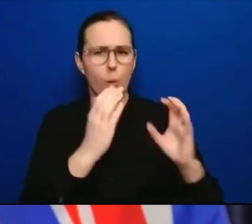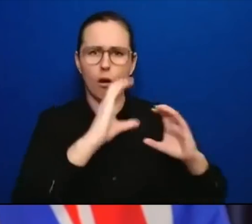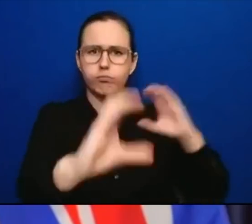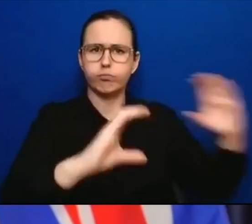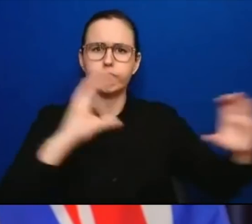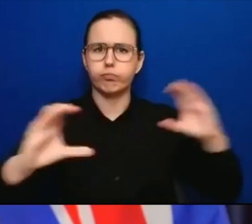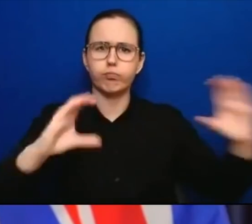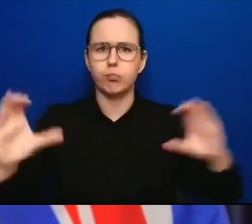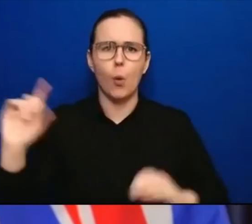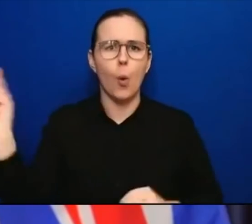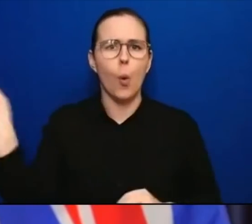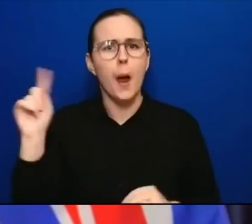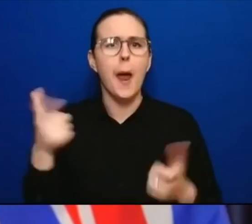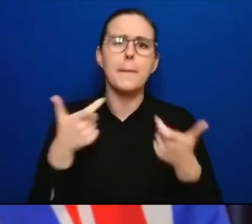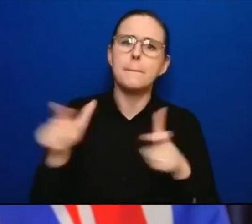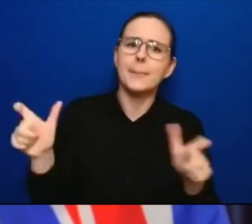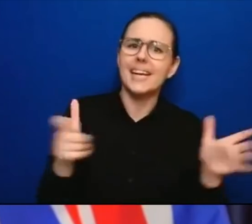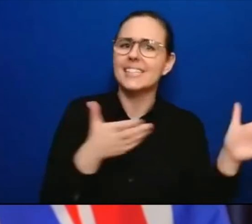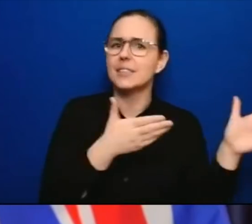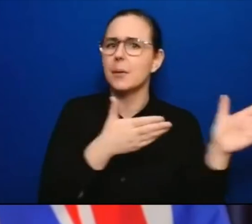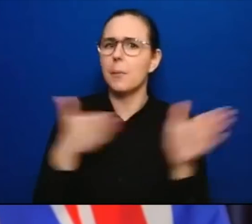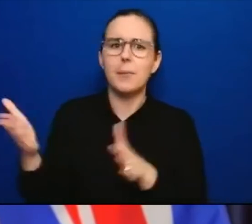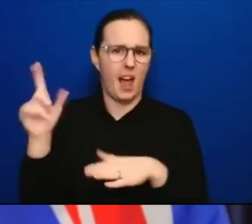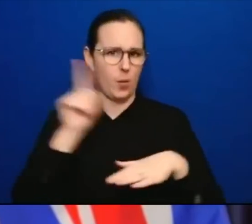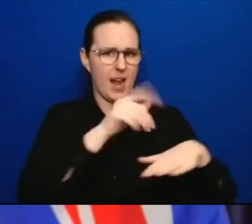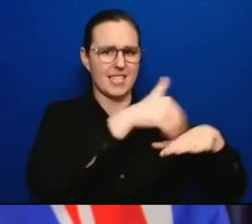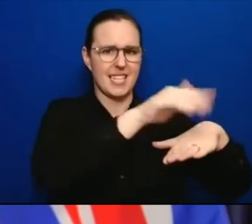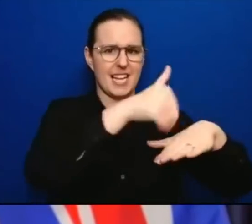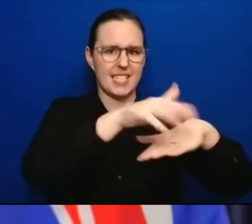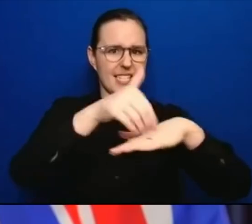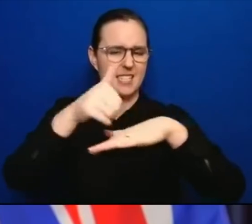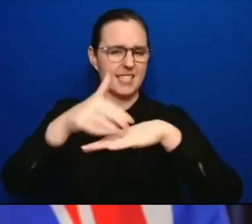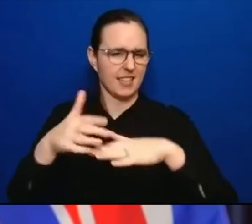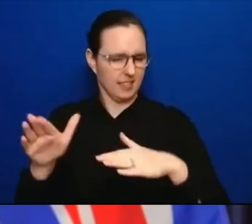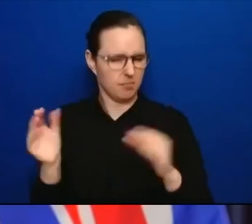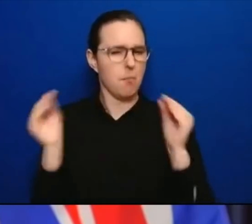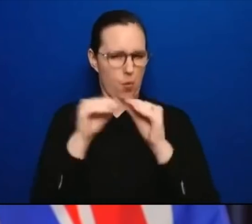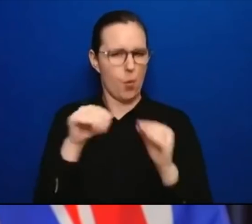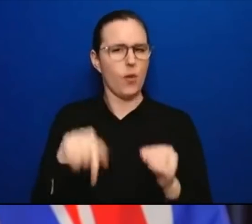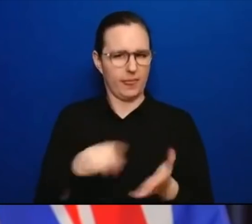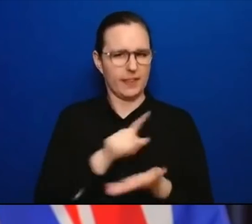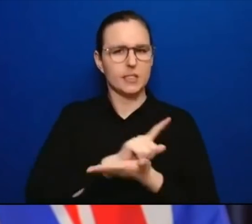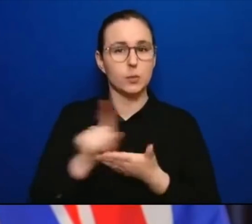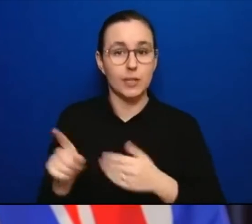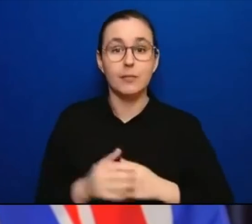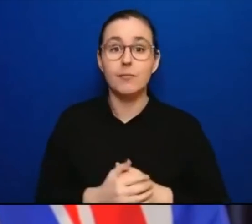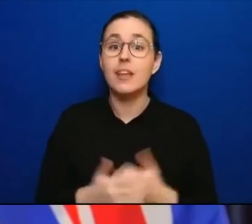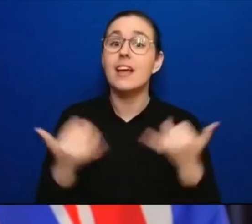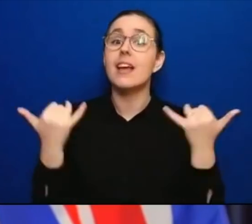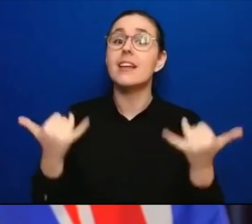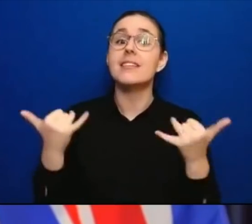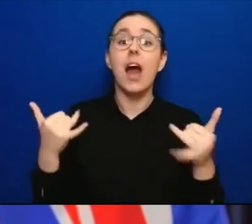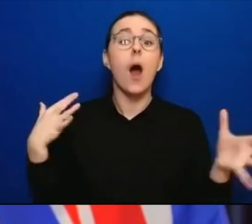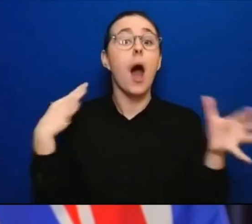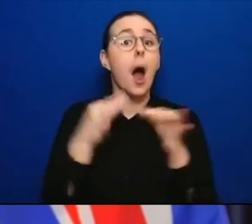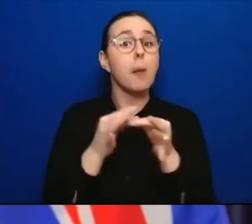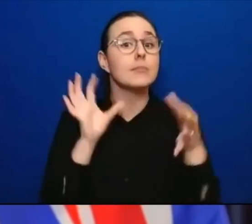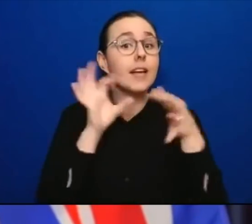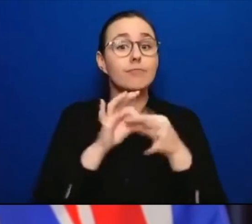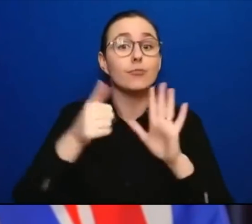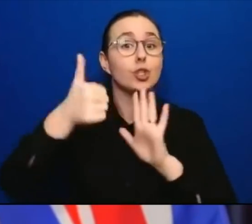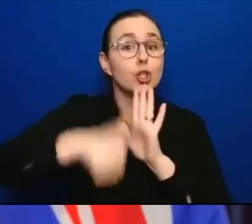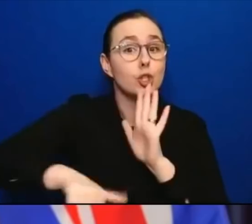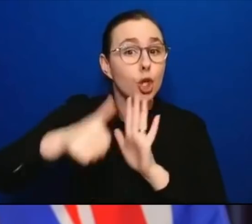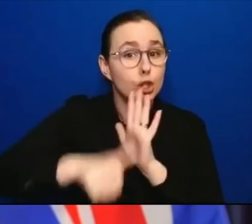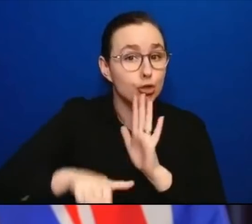more details on our much larger distribution plan in the coming week. And now just an update on